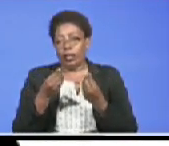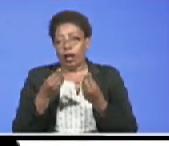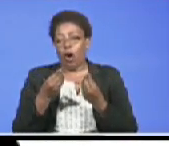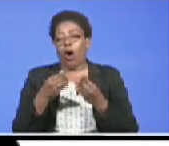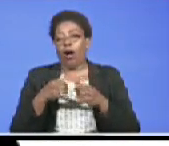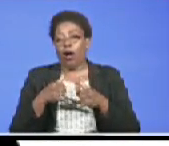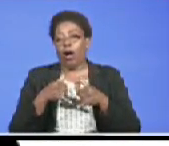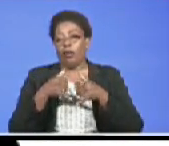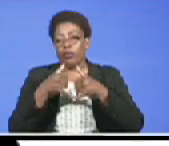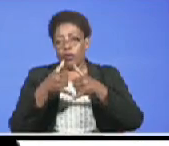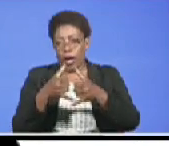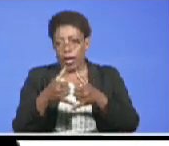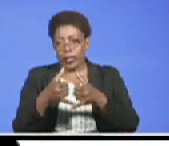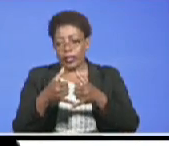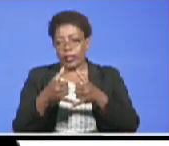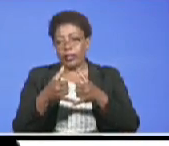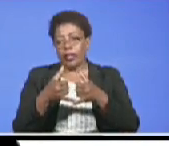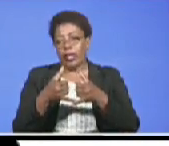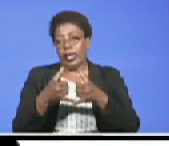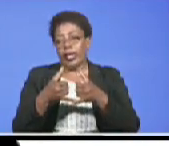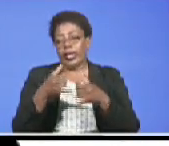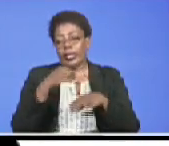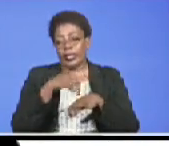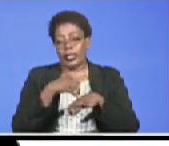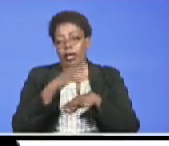of graphene. And graphene is a carbon based